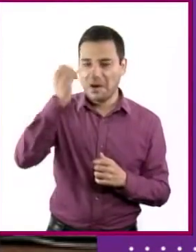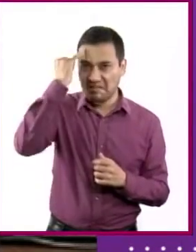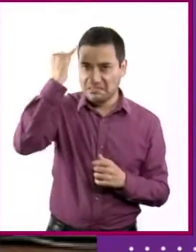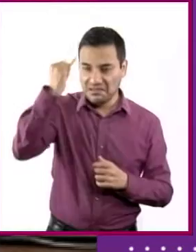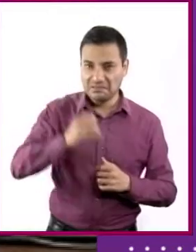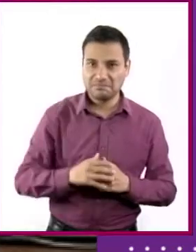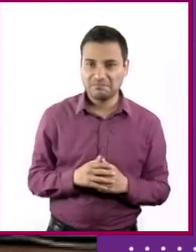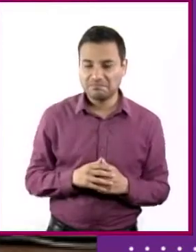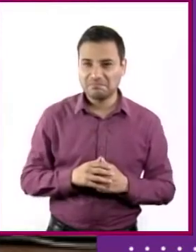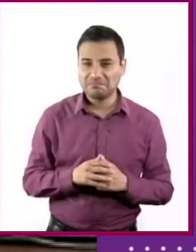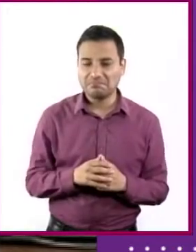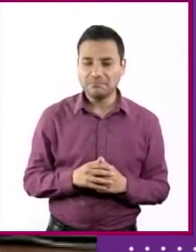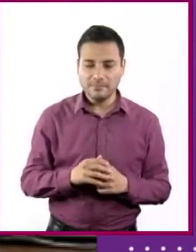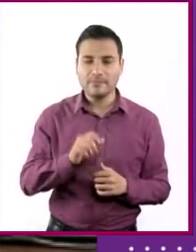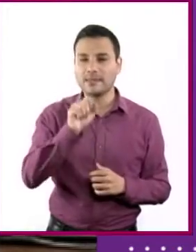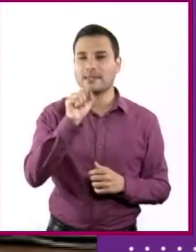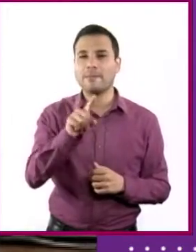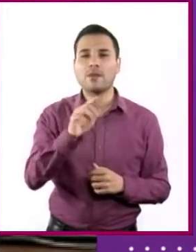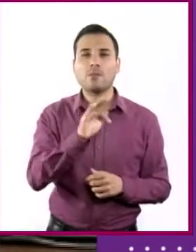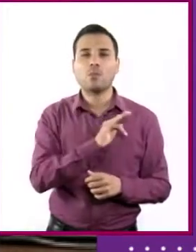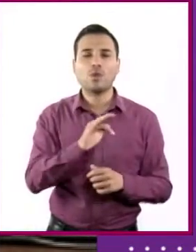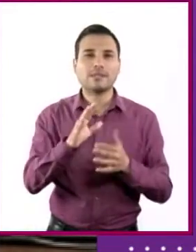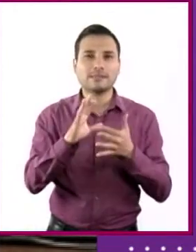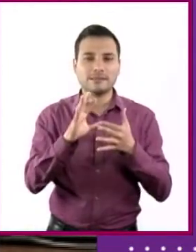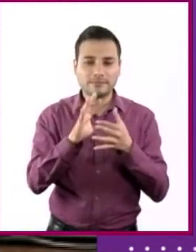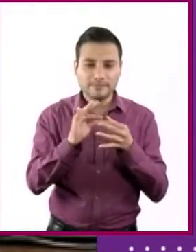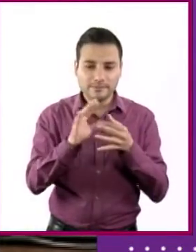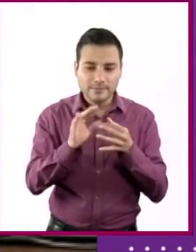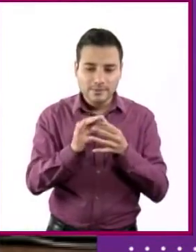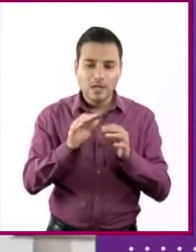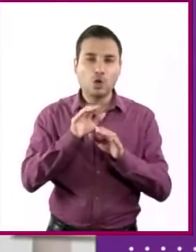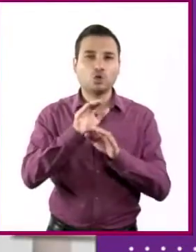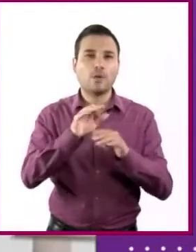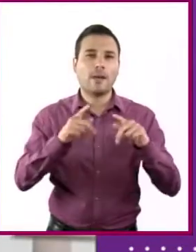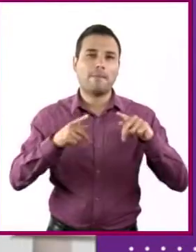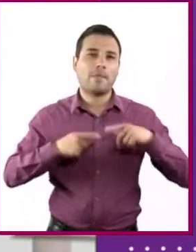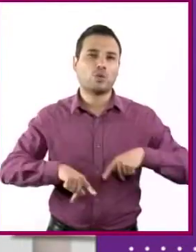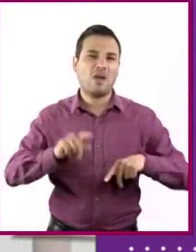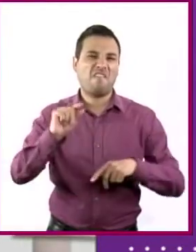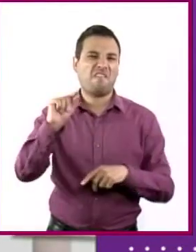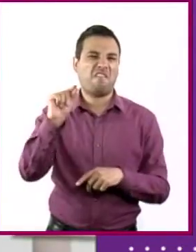idea. And they also can tell us about famous people.